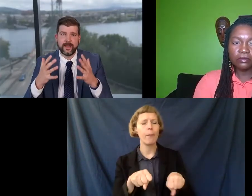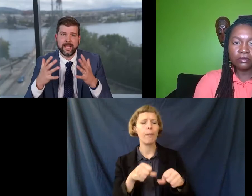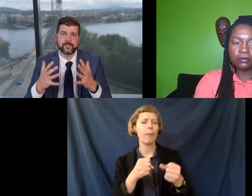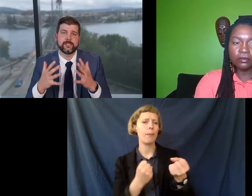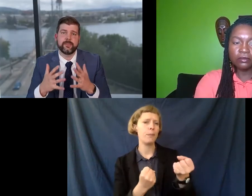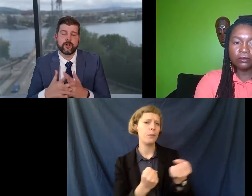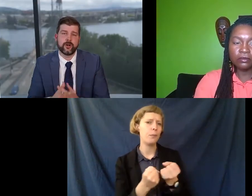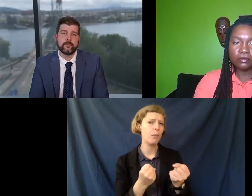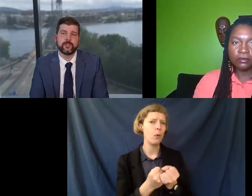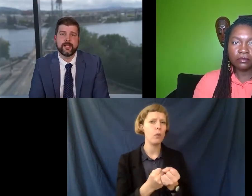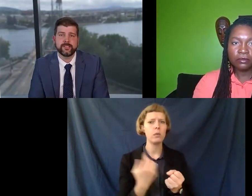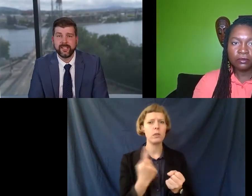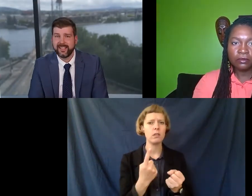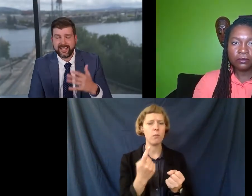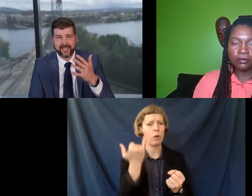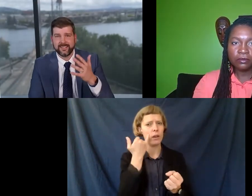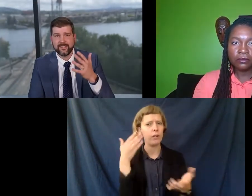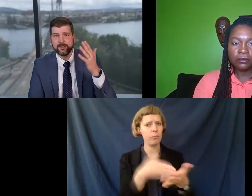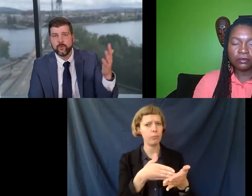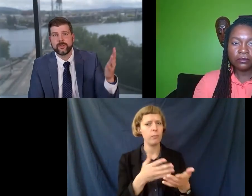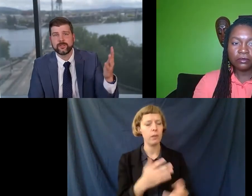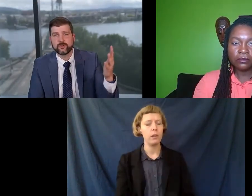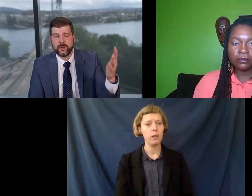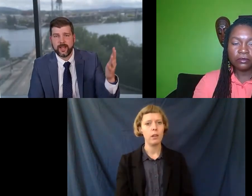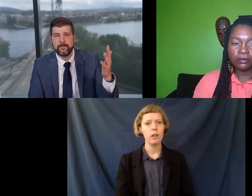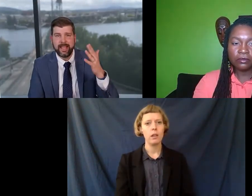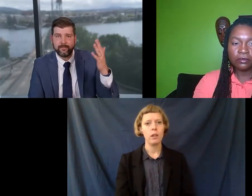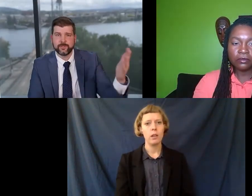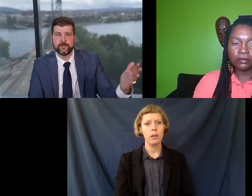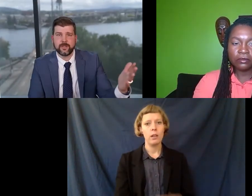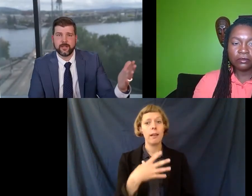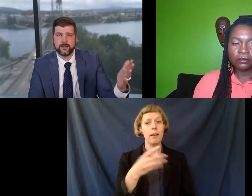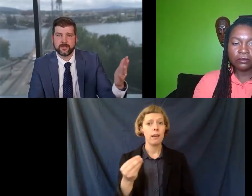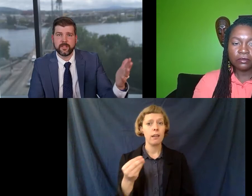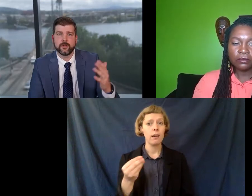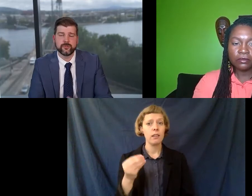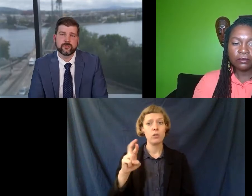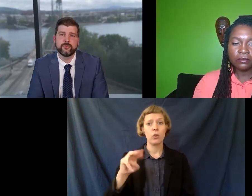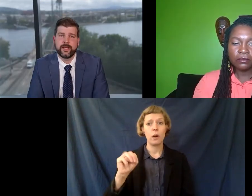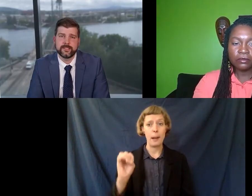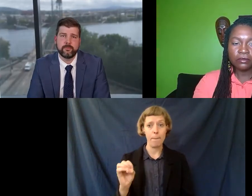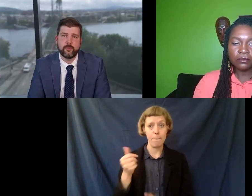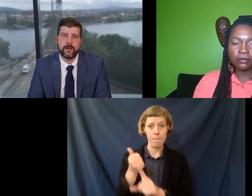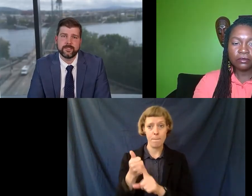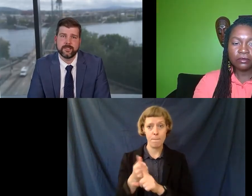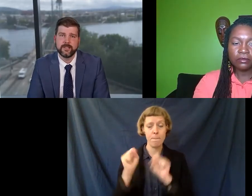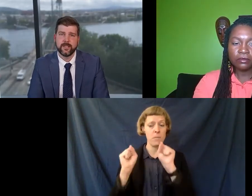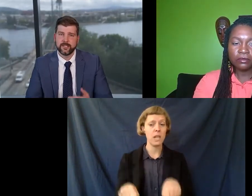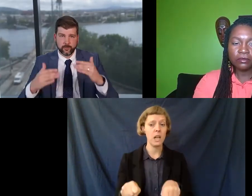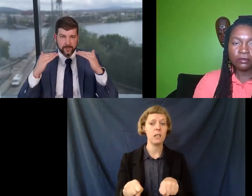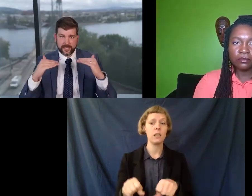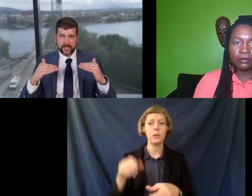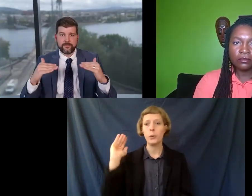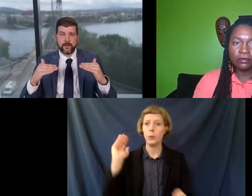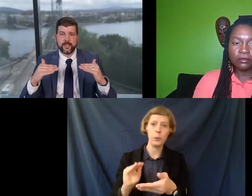like they were actually had their harm addressed, and lower crime after somebody goes through that type of a process.